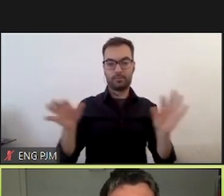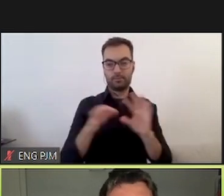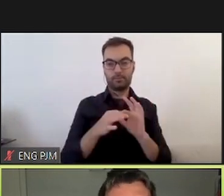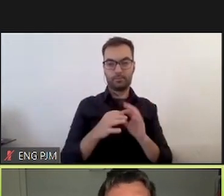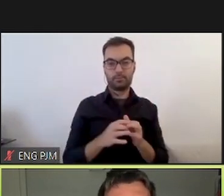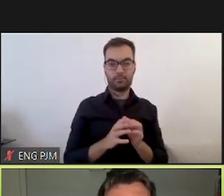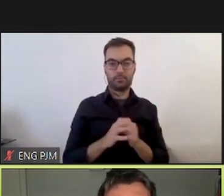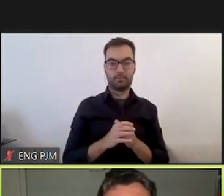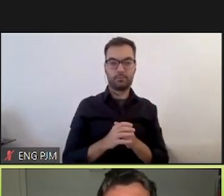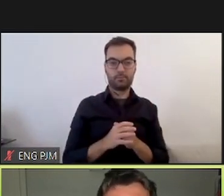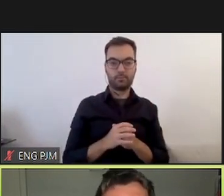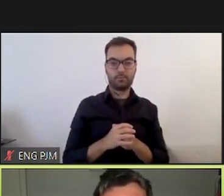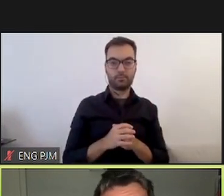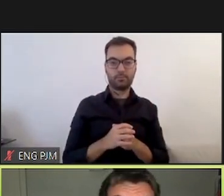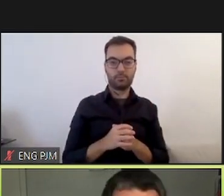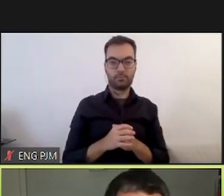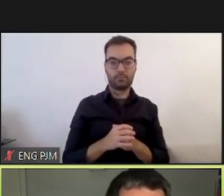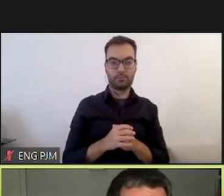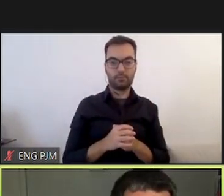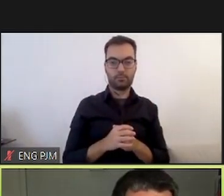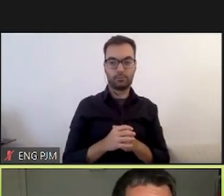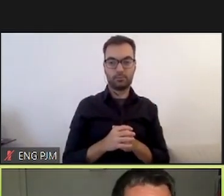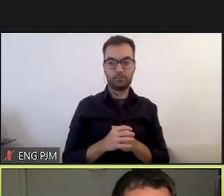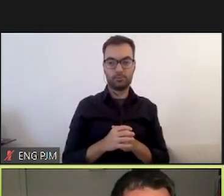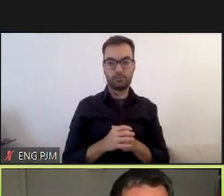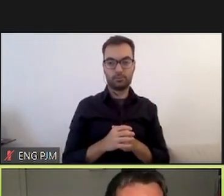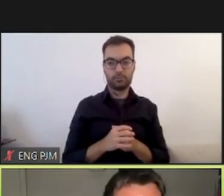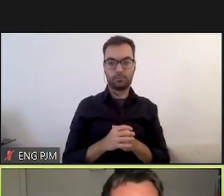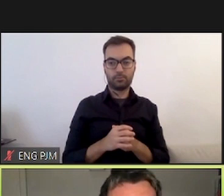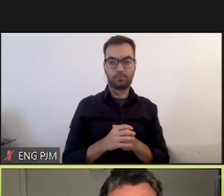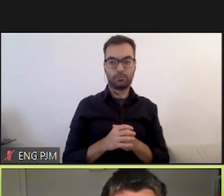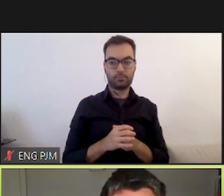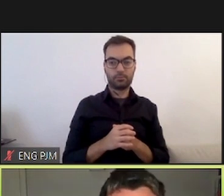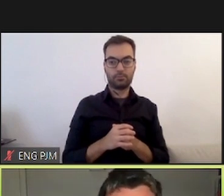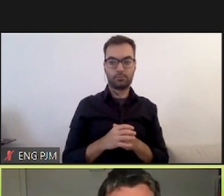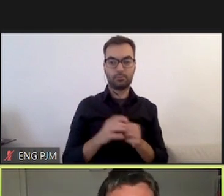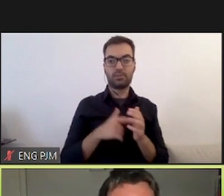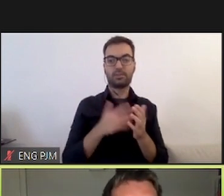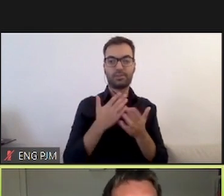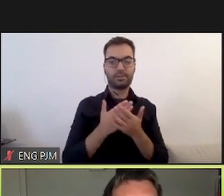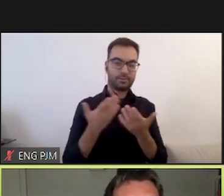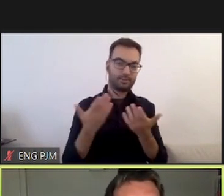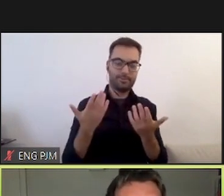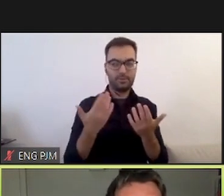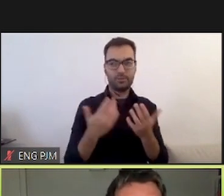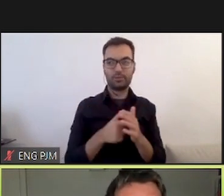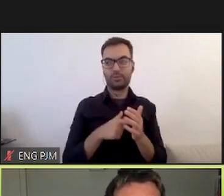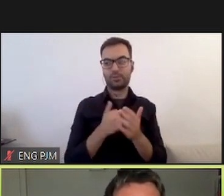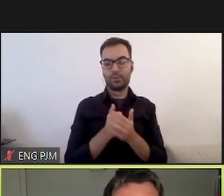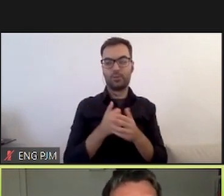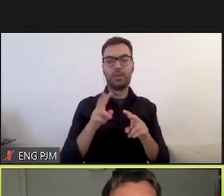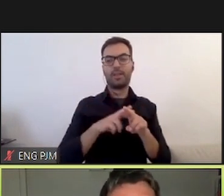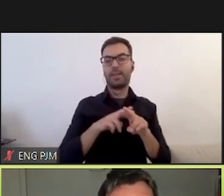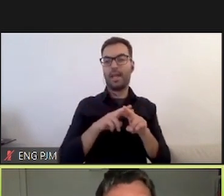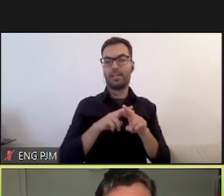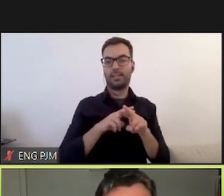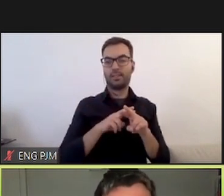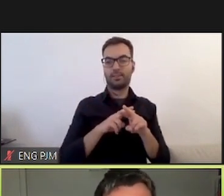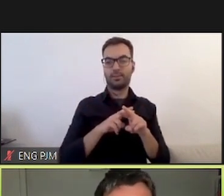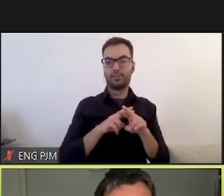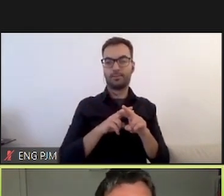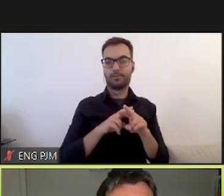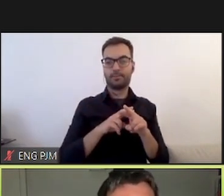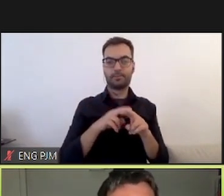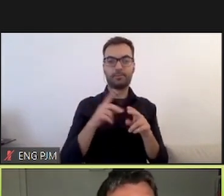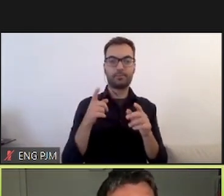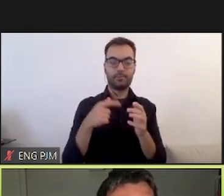over, and this is again only the tool that require also the double